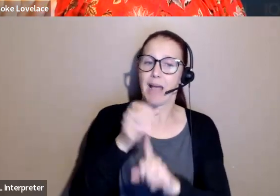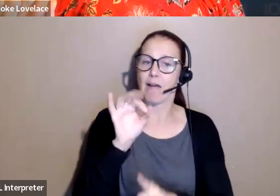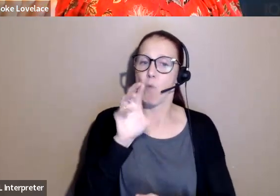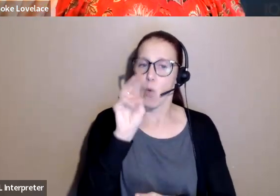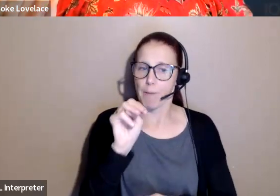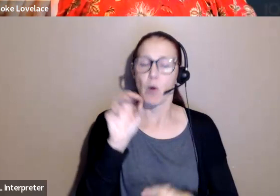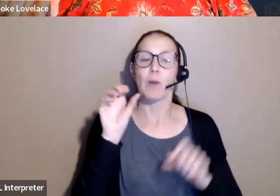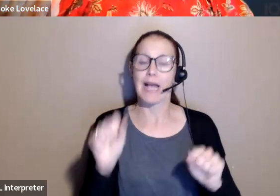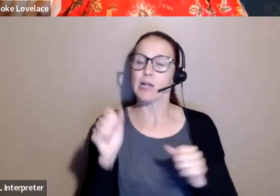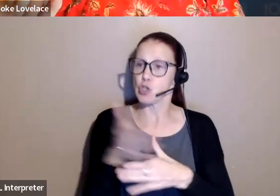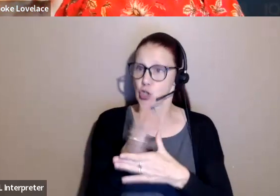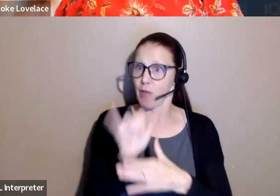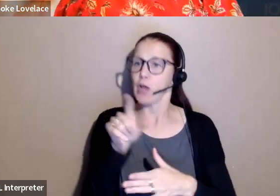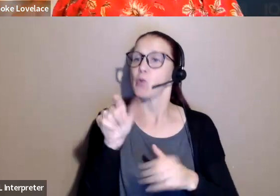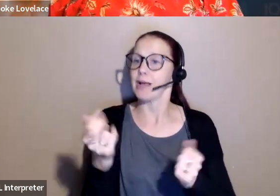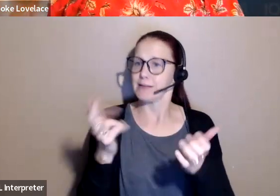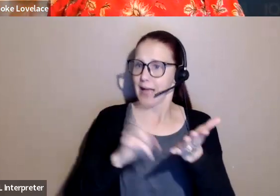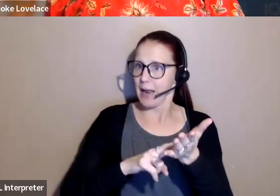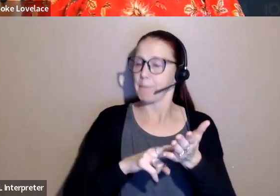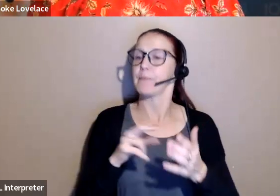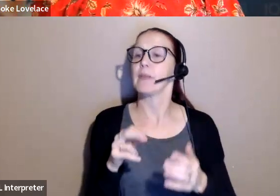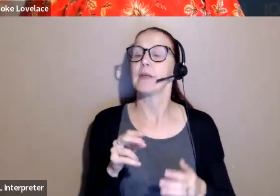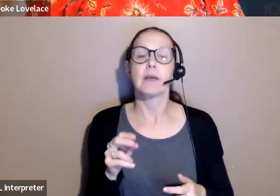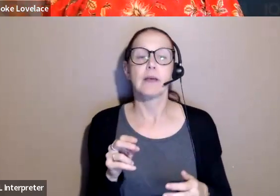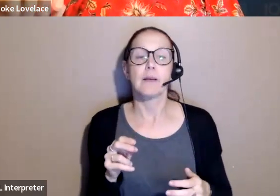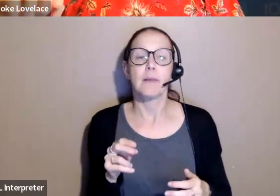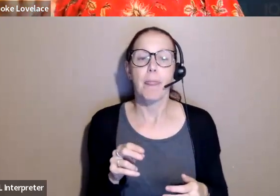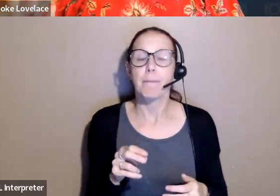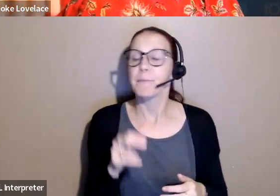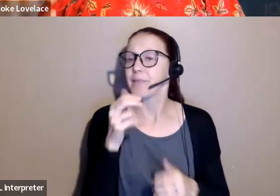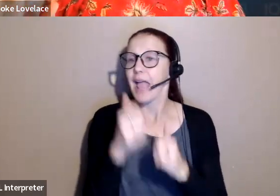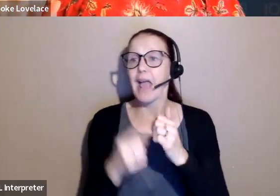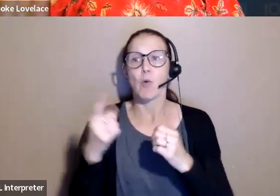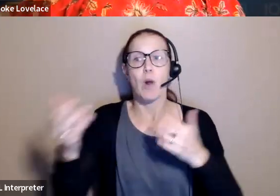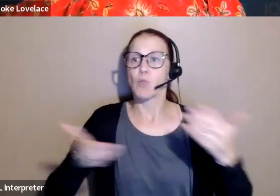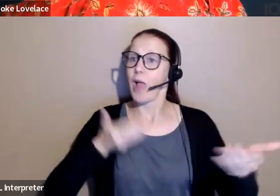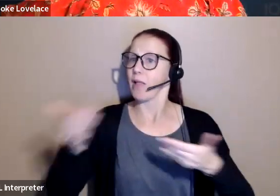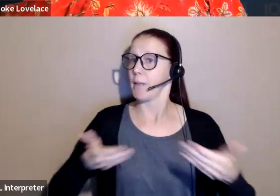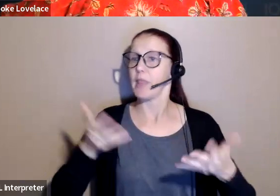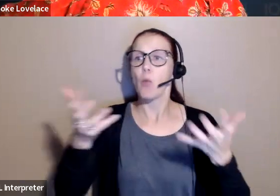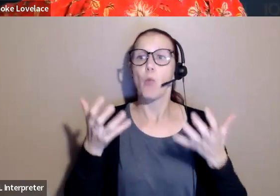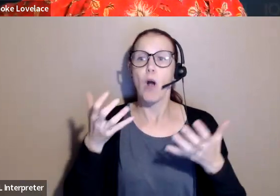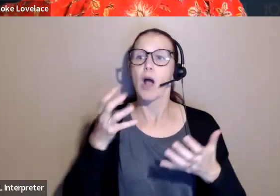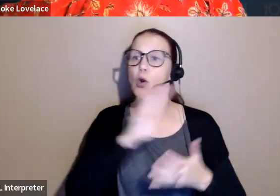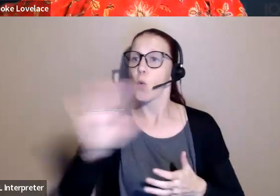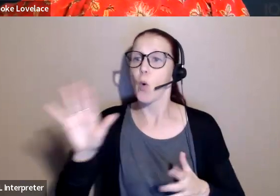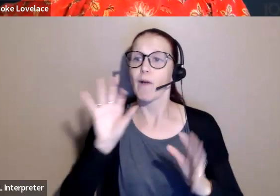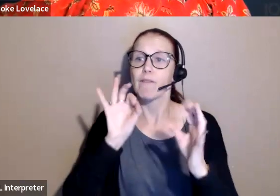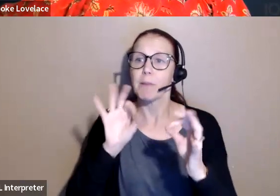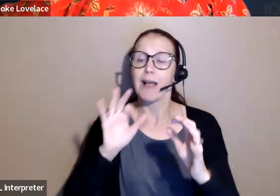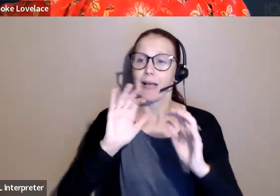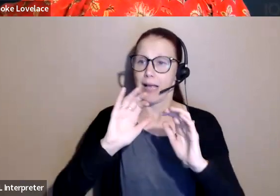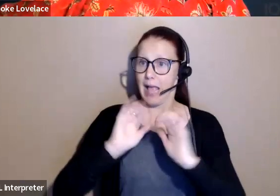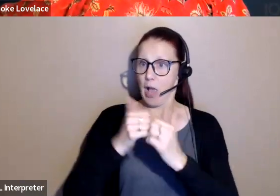chat so you can able to register from that. But everybody's welcome. They want people's input on how we can best make this